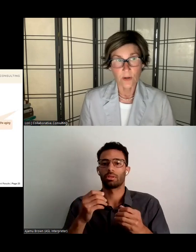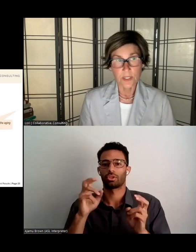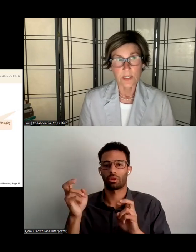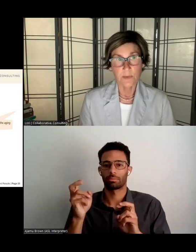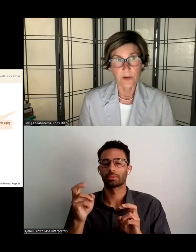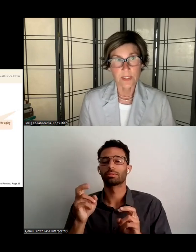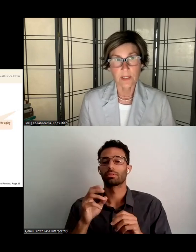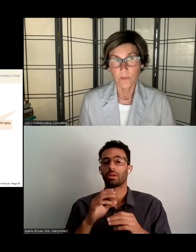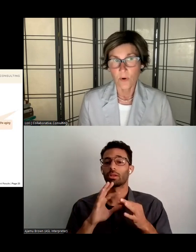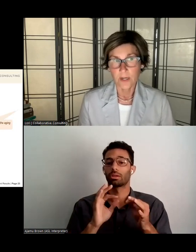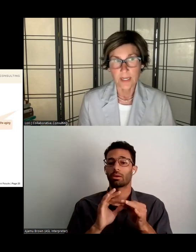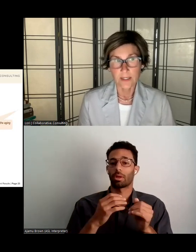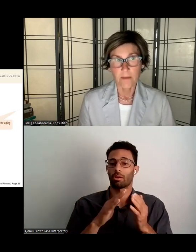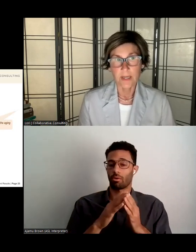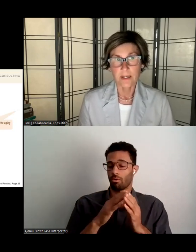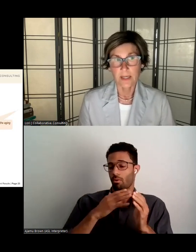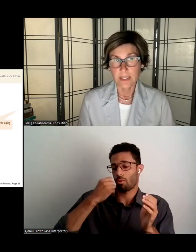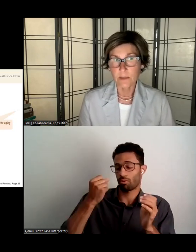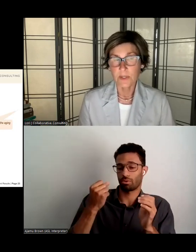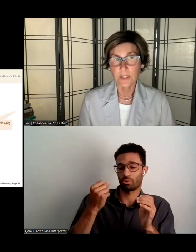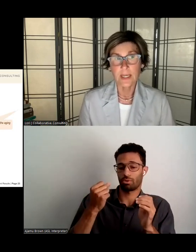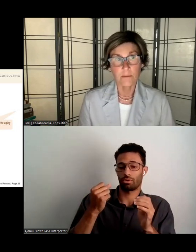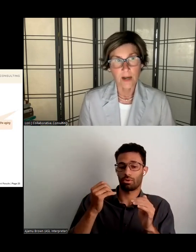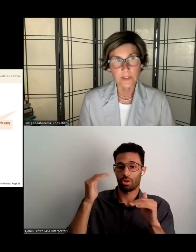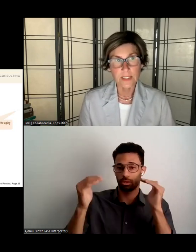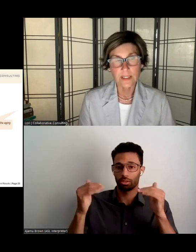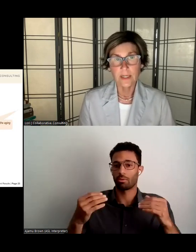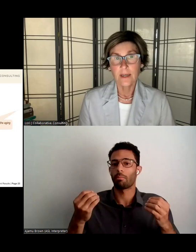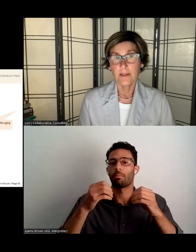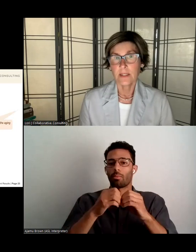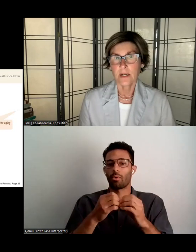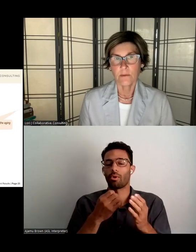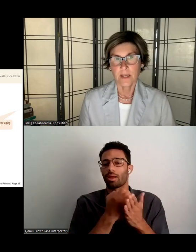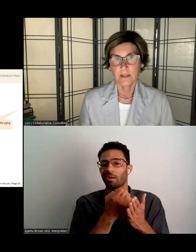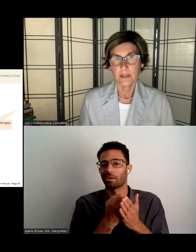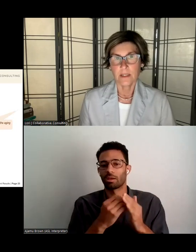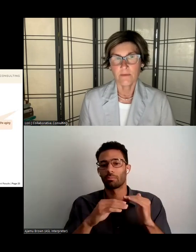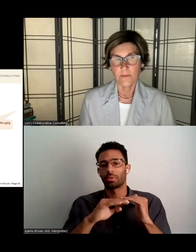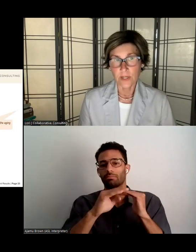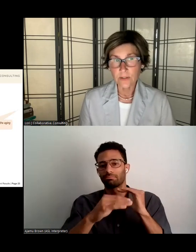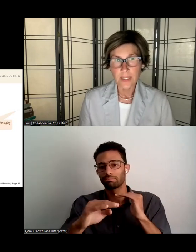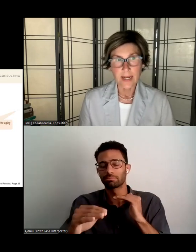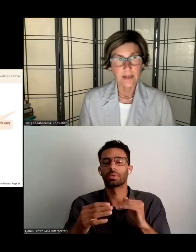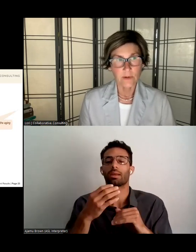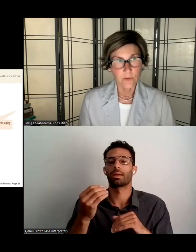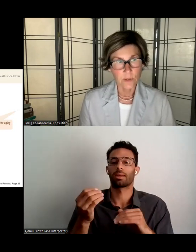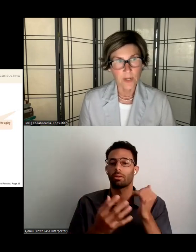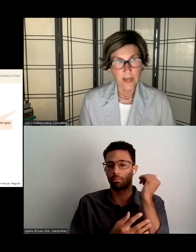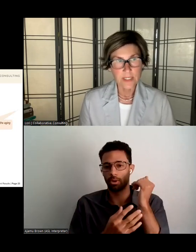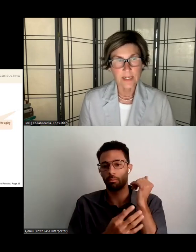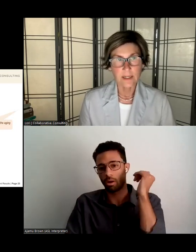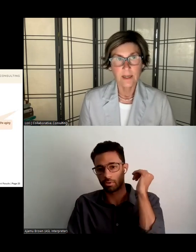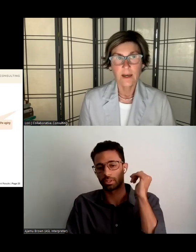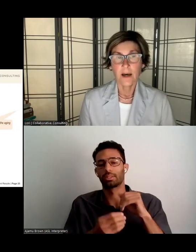older adults experiencing more economic instability and poverty. They talked about the severe lack of